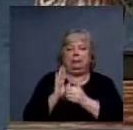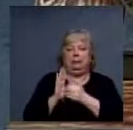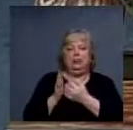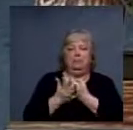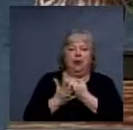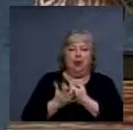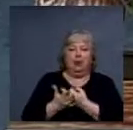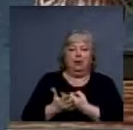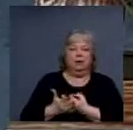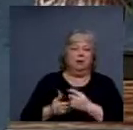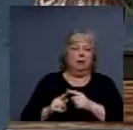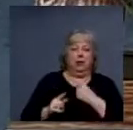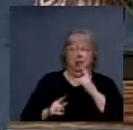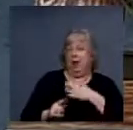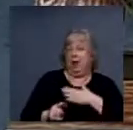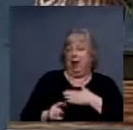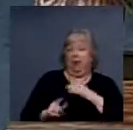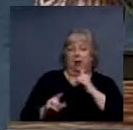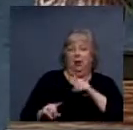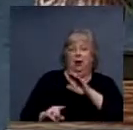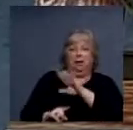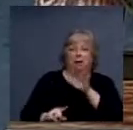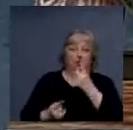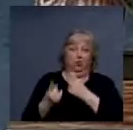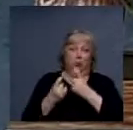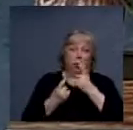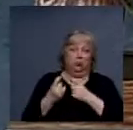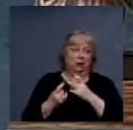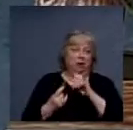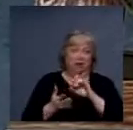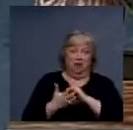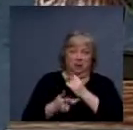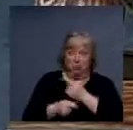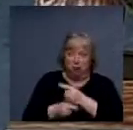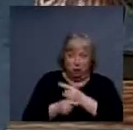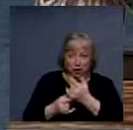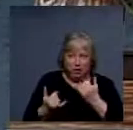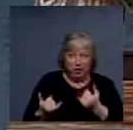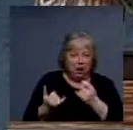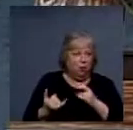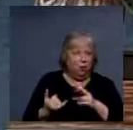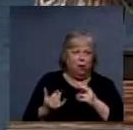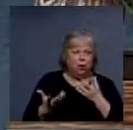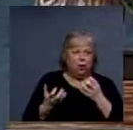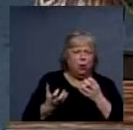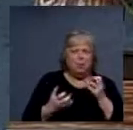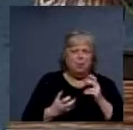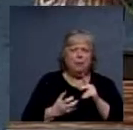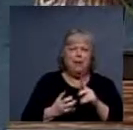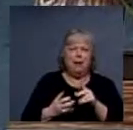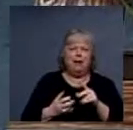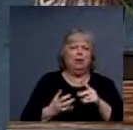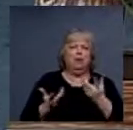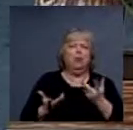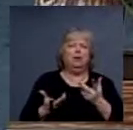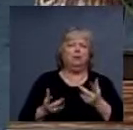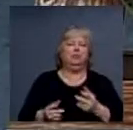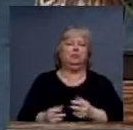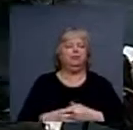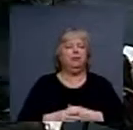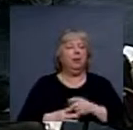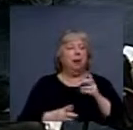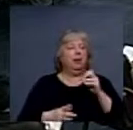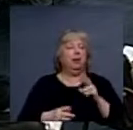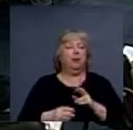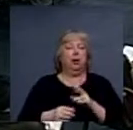facts. I'd be happy to answer any questions if there are any, if that's appropriate now, or if, Mayor, you want me to come back and answer questions.